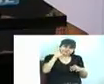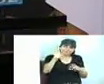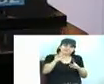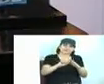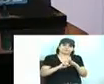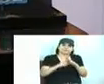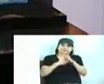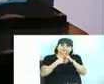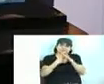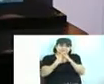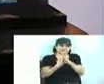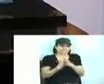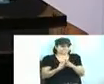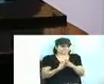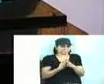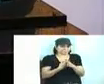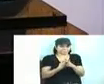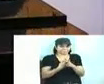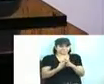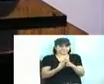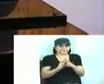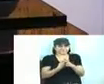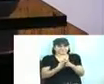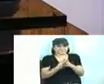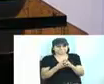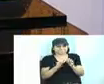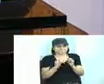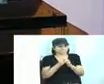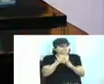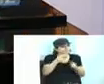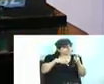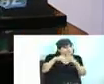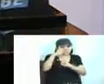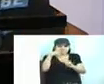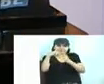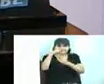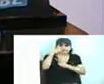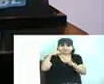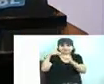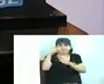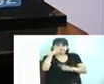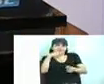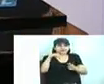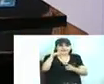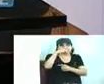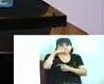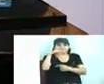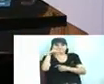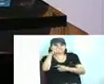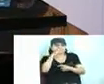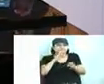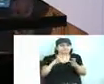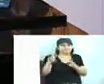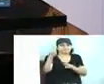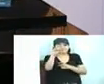begin with a spin, traveling in the world of